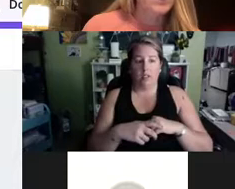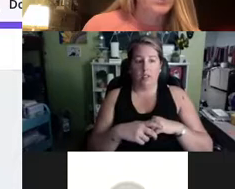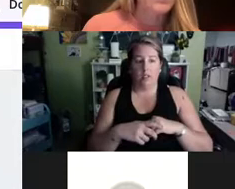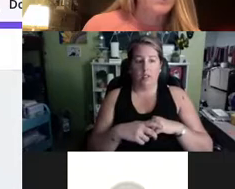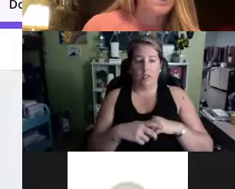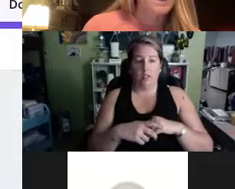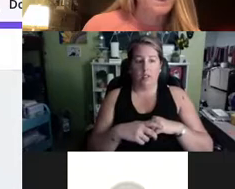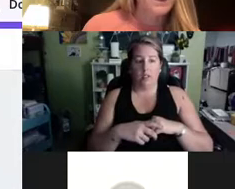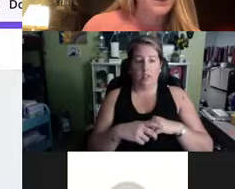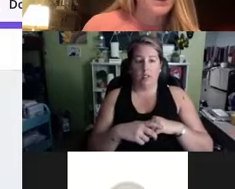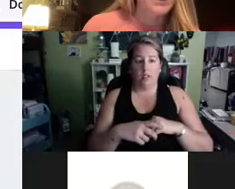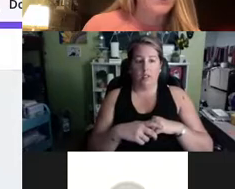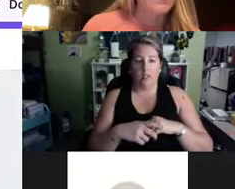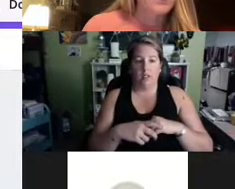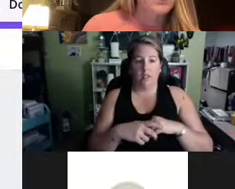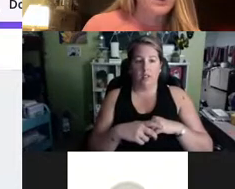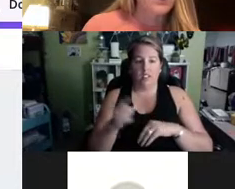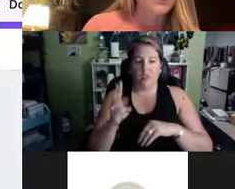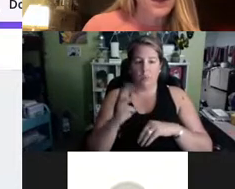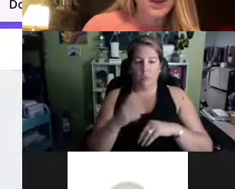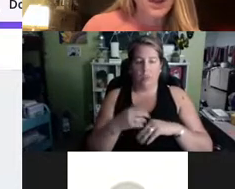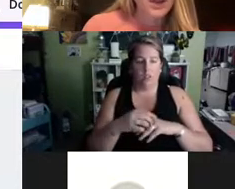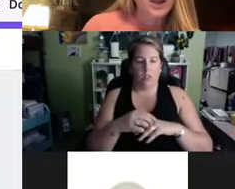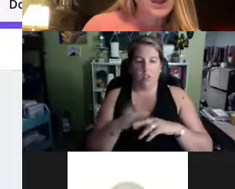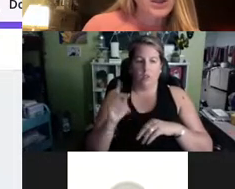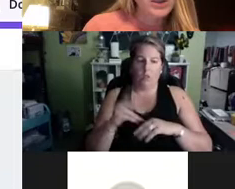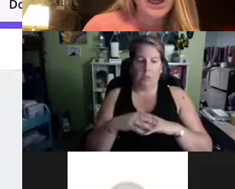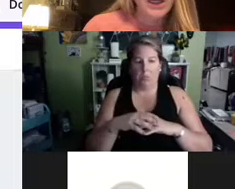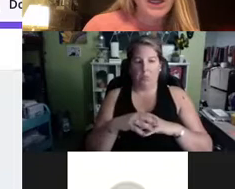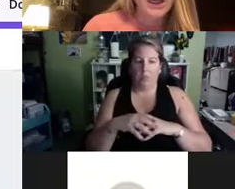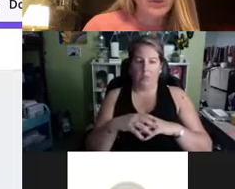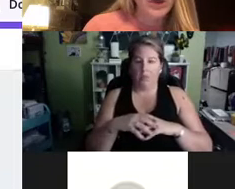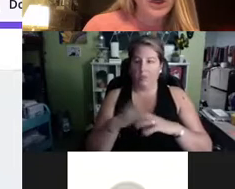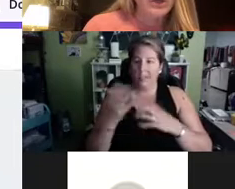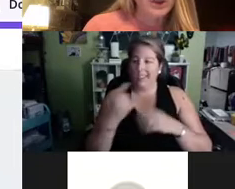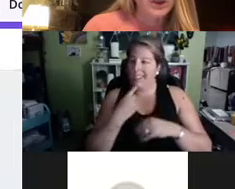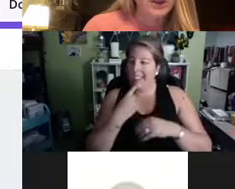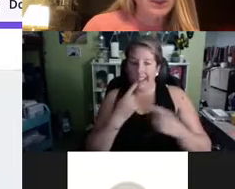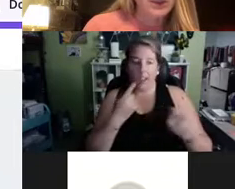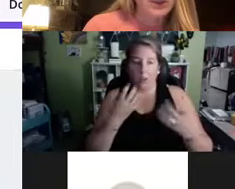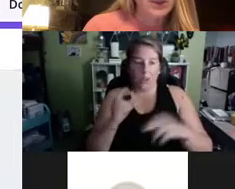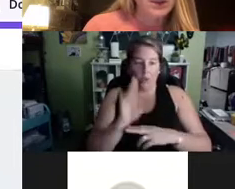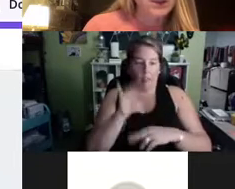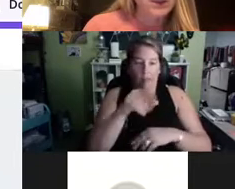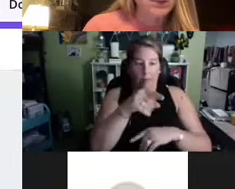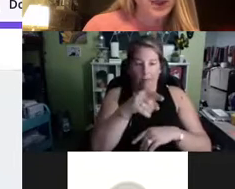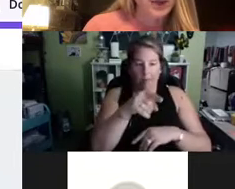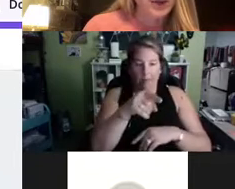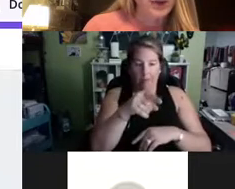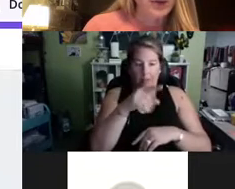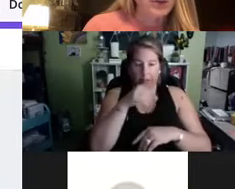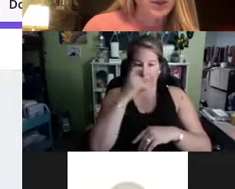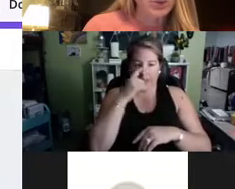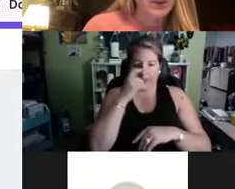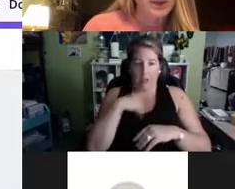Oh, that's weird. Okay, so let's just say that we're going to use one of these because my